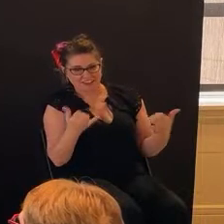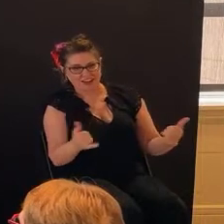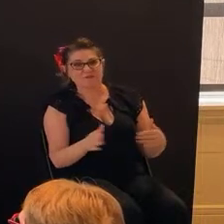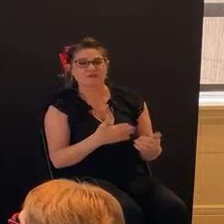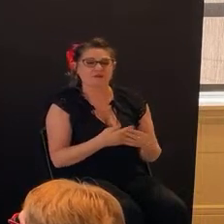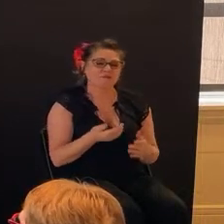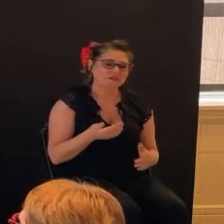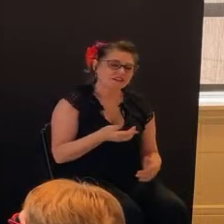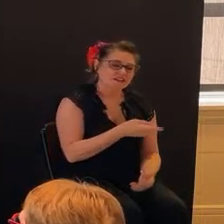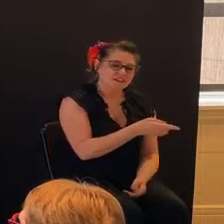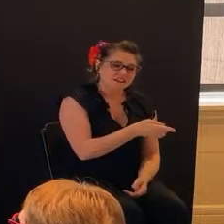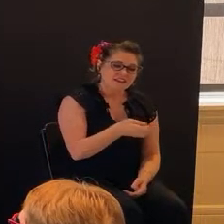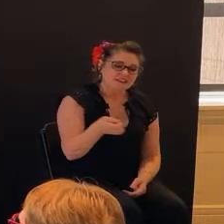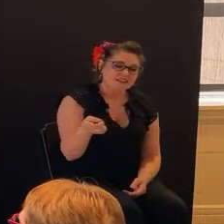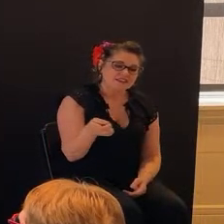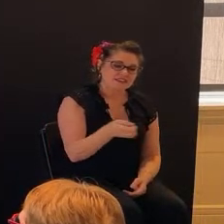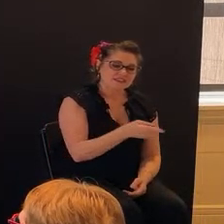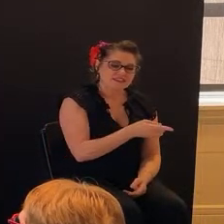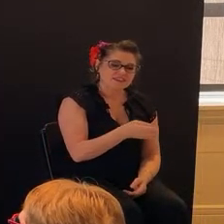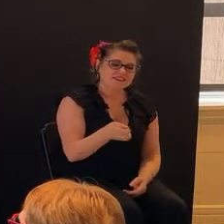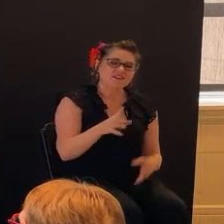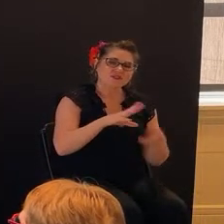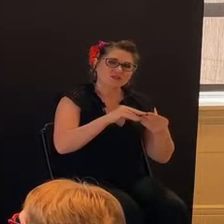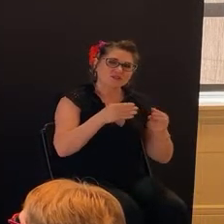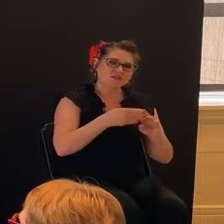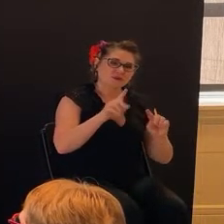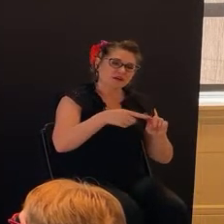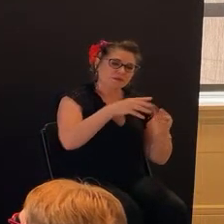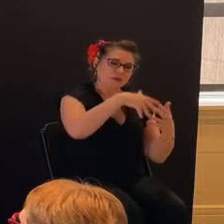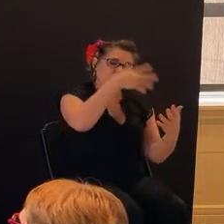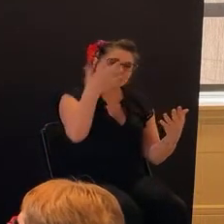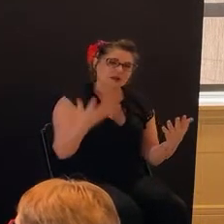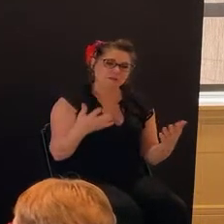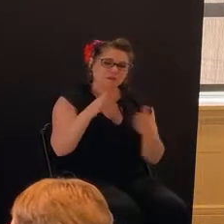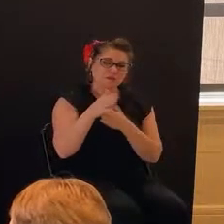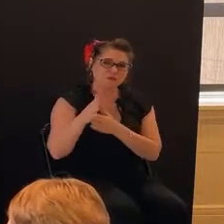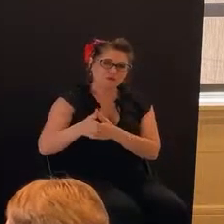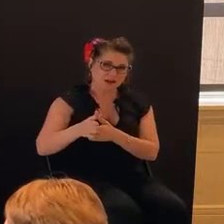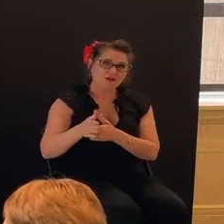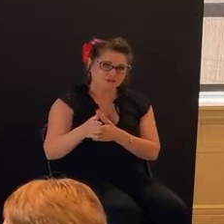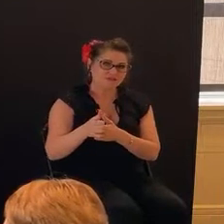themselves are, you know, the story of the rainbow trout at Mount St. Helens.